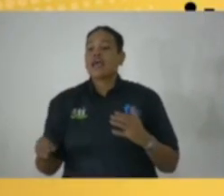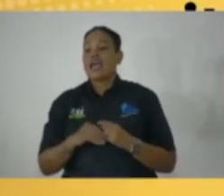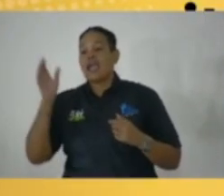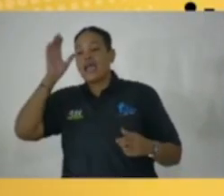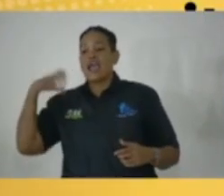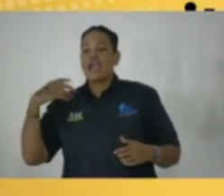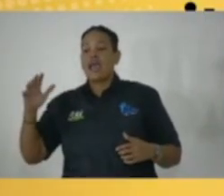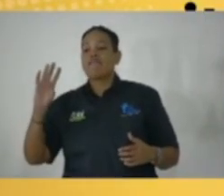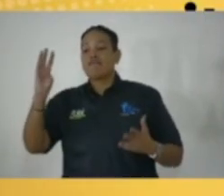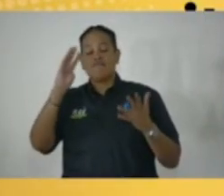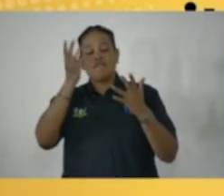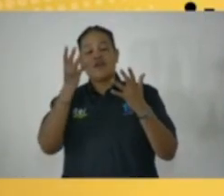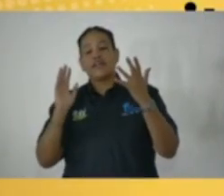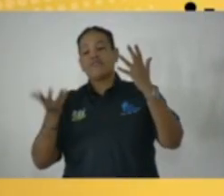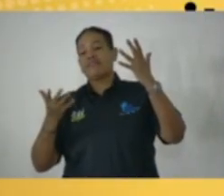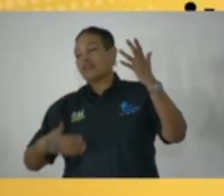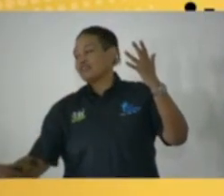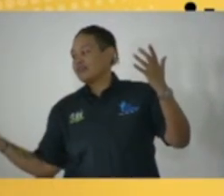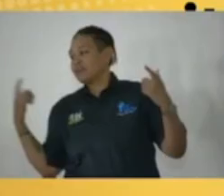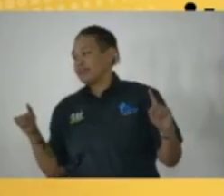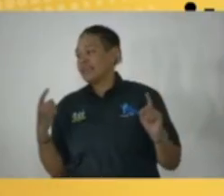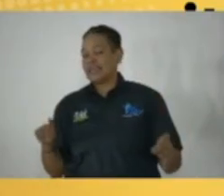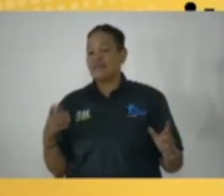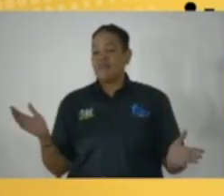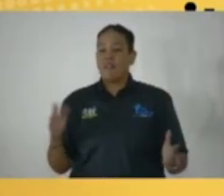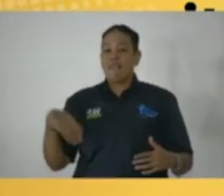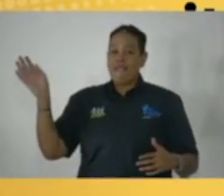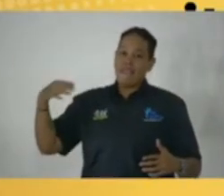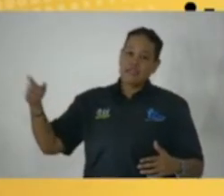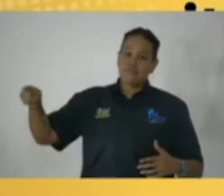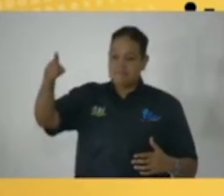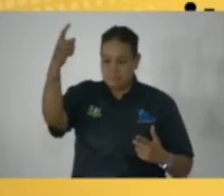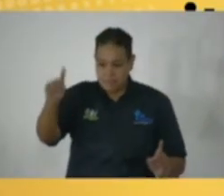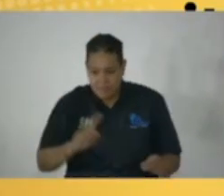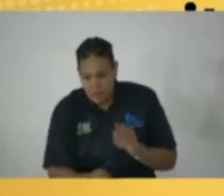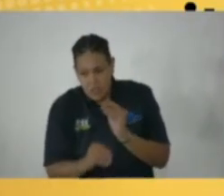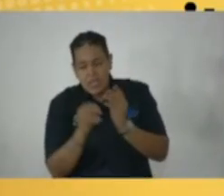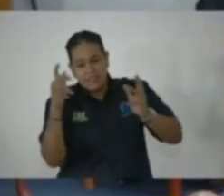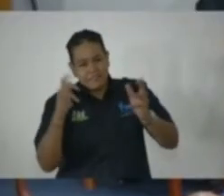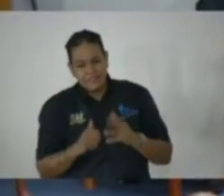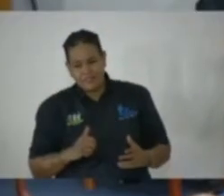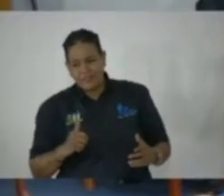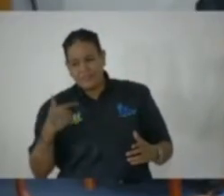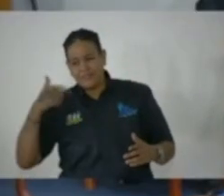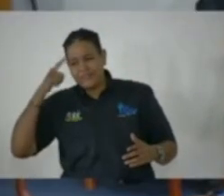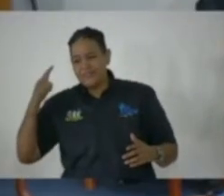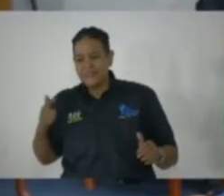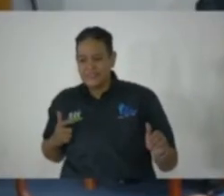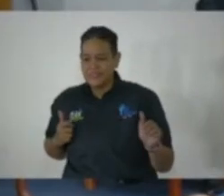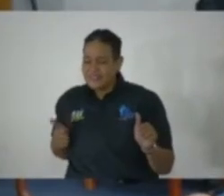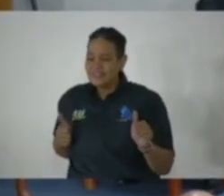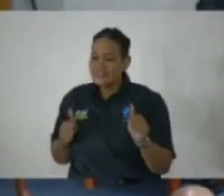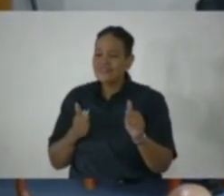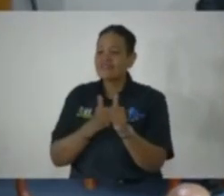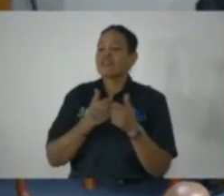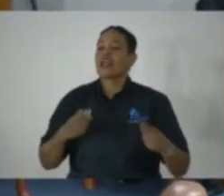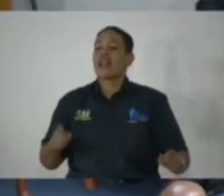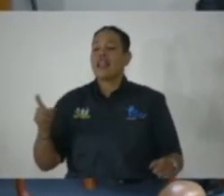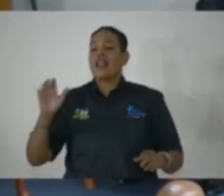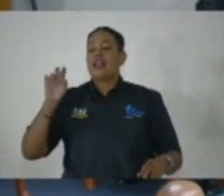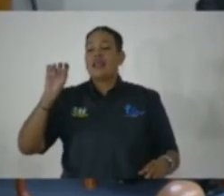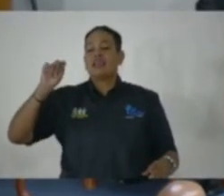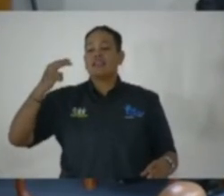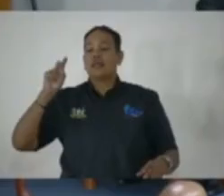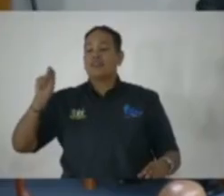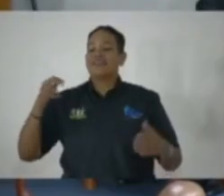is already at 4th or 5th or something like that. I'm not afraid. Yeah, they're way around the come. But I think they're coming behind even Edith Alton